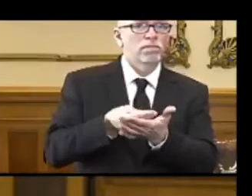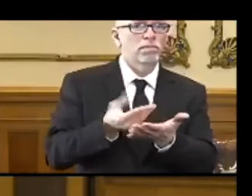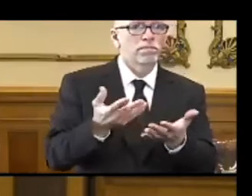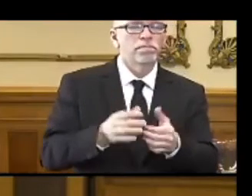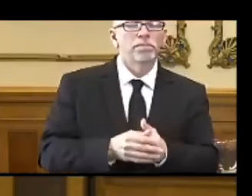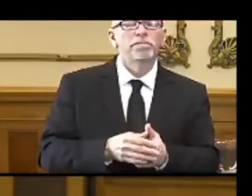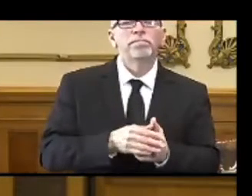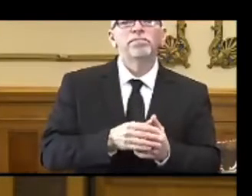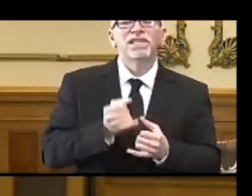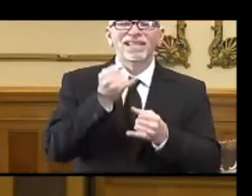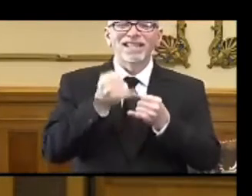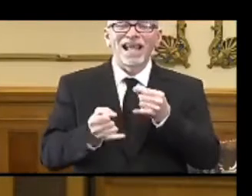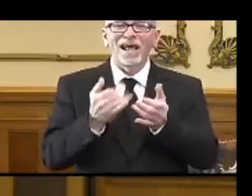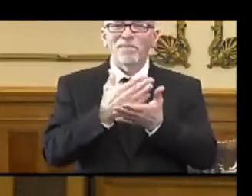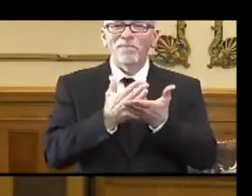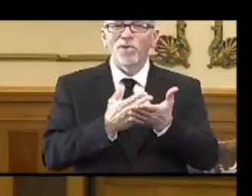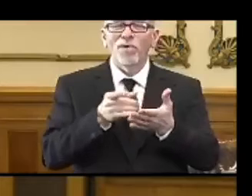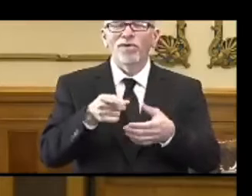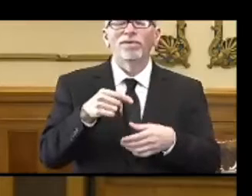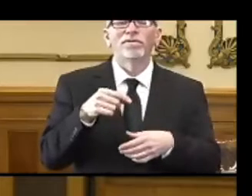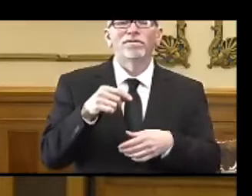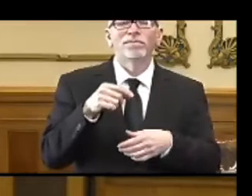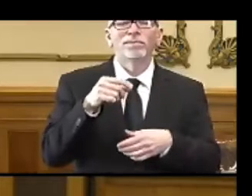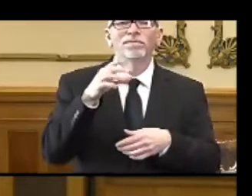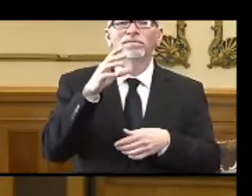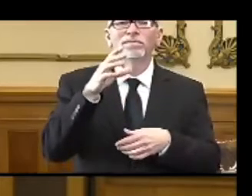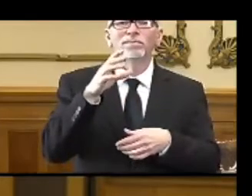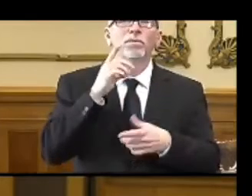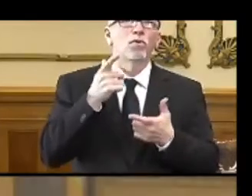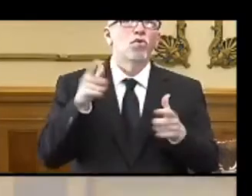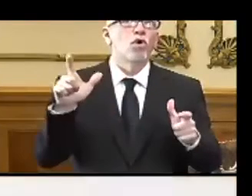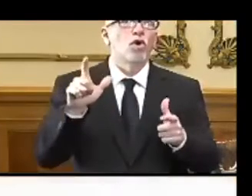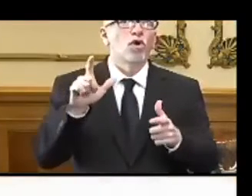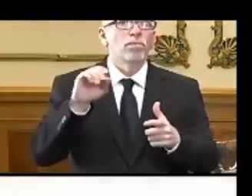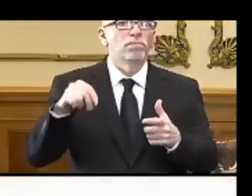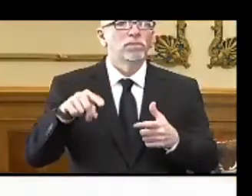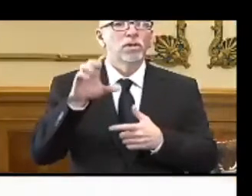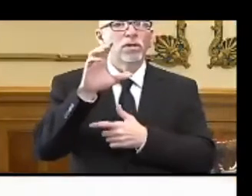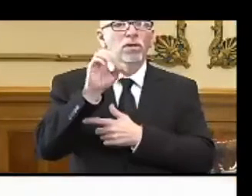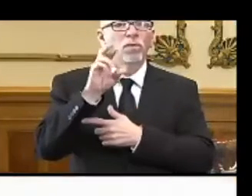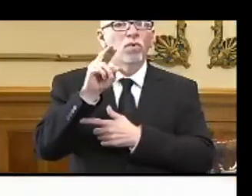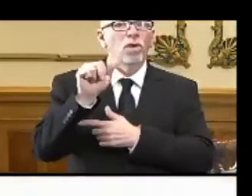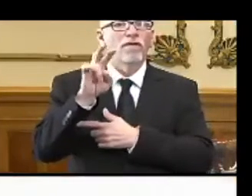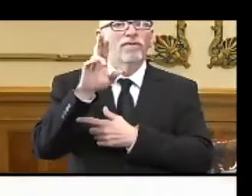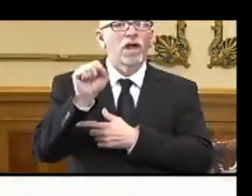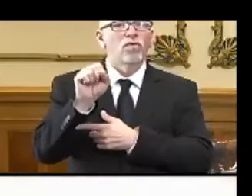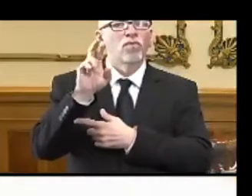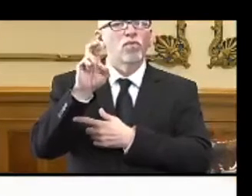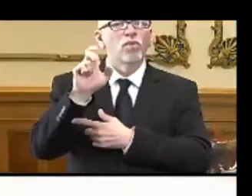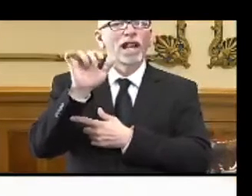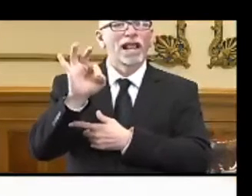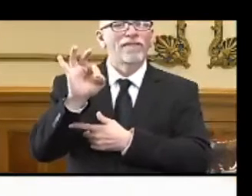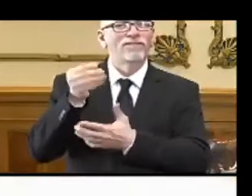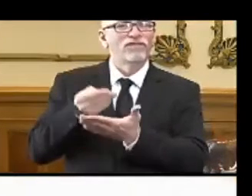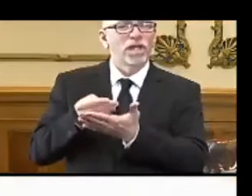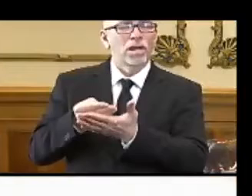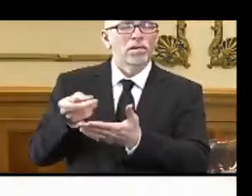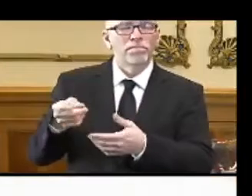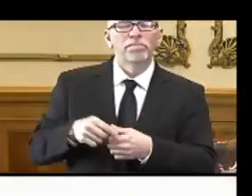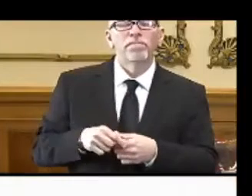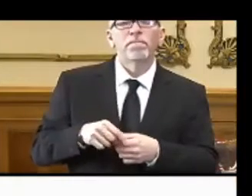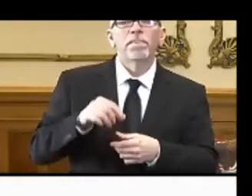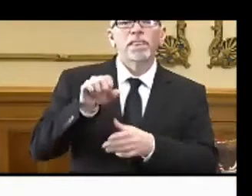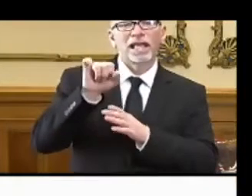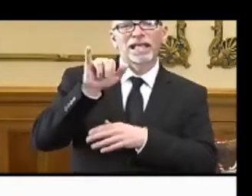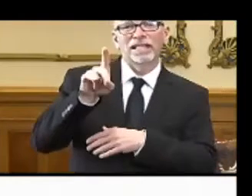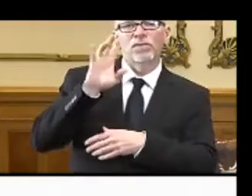Finally, the last component and largest component is the Coronavirus Relief Fund. The state of Indiana will